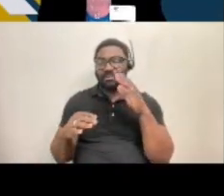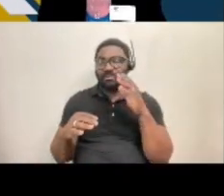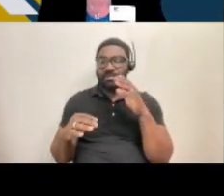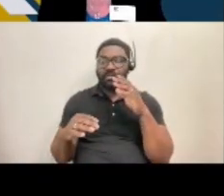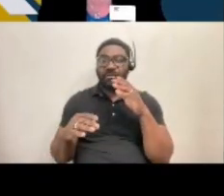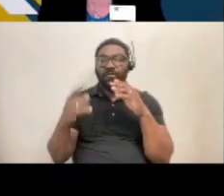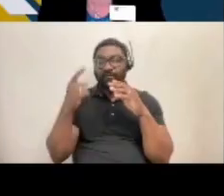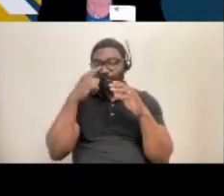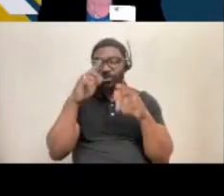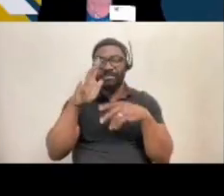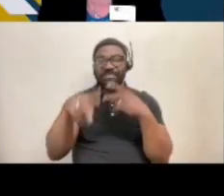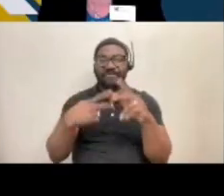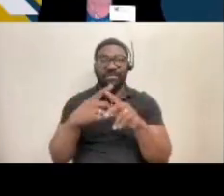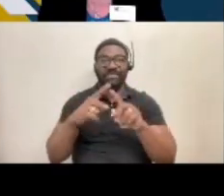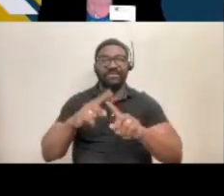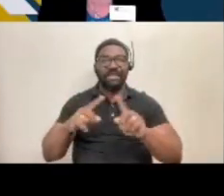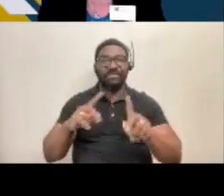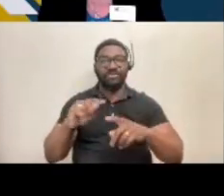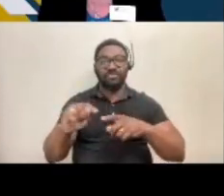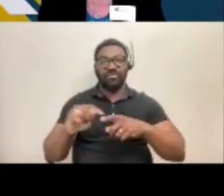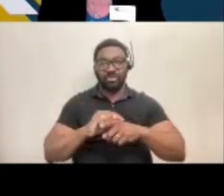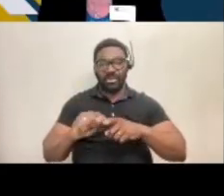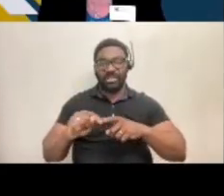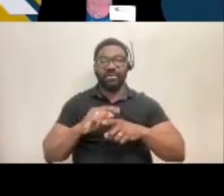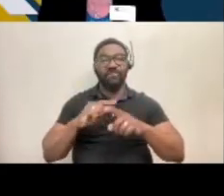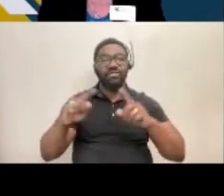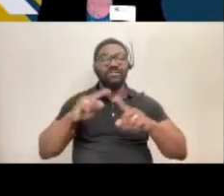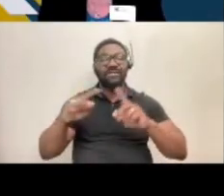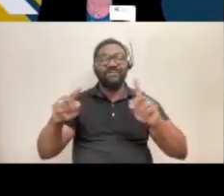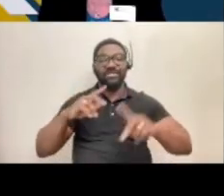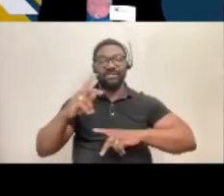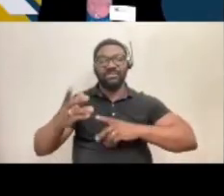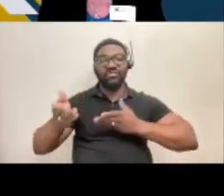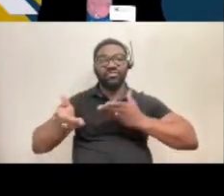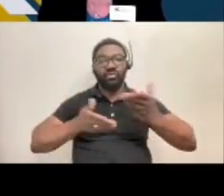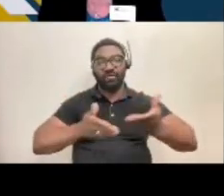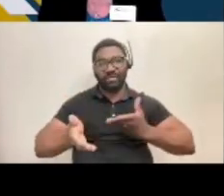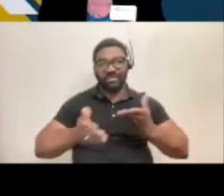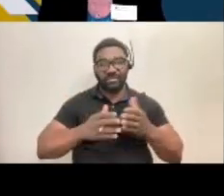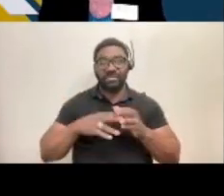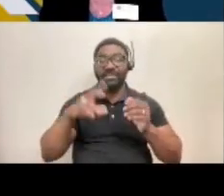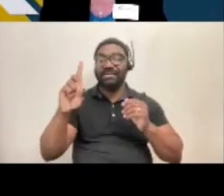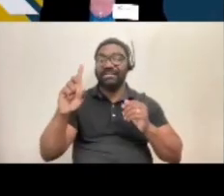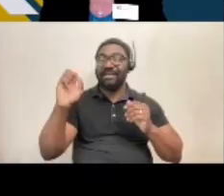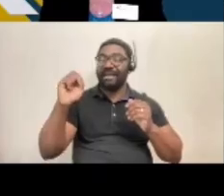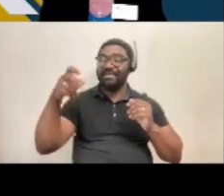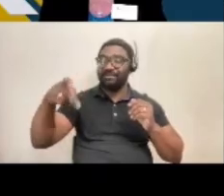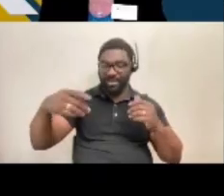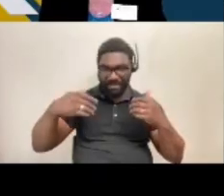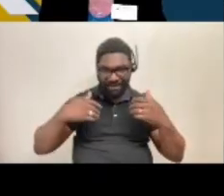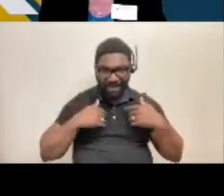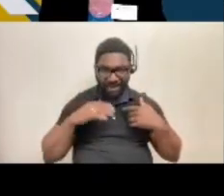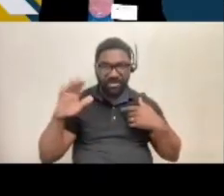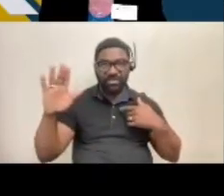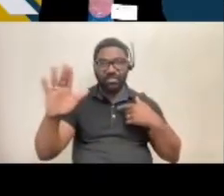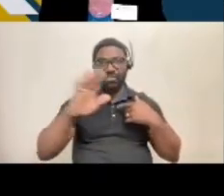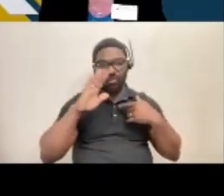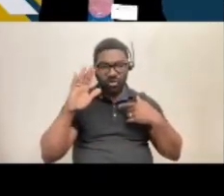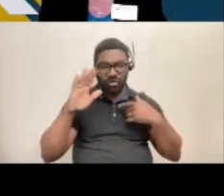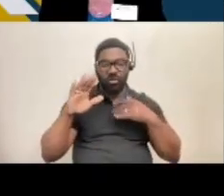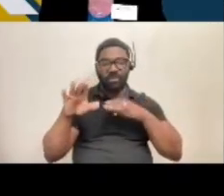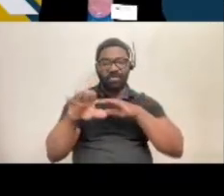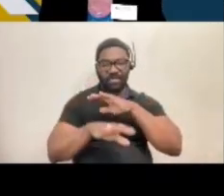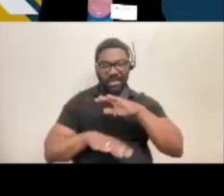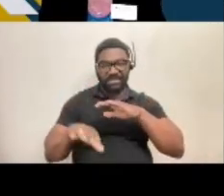types of training for different services that they're providing. The DSPs have their baseline